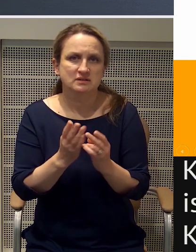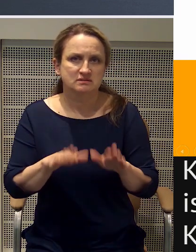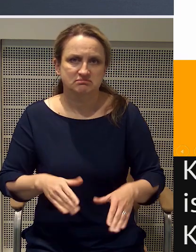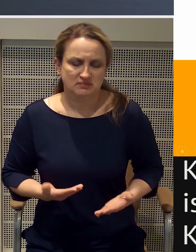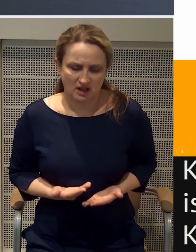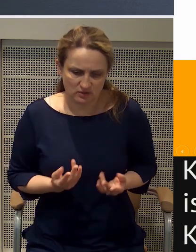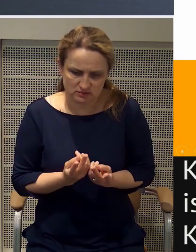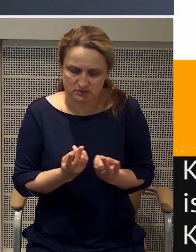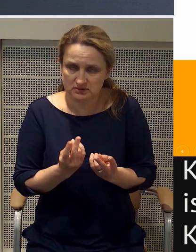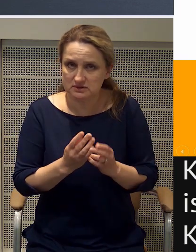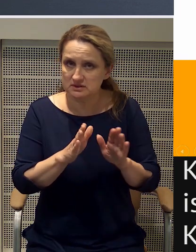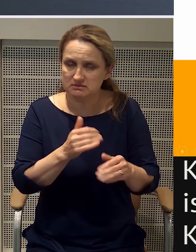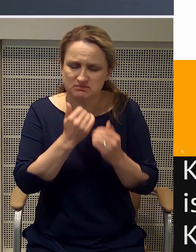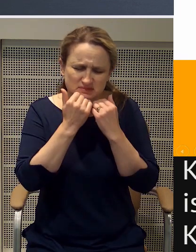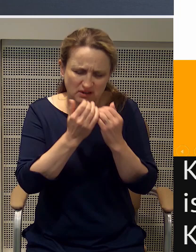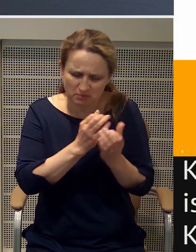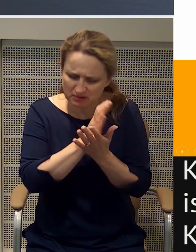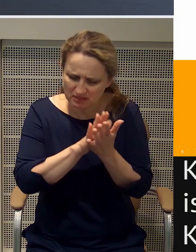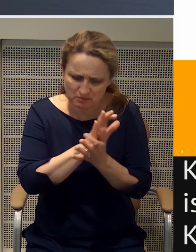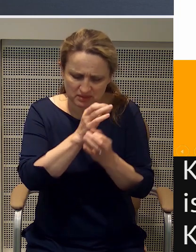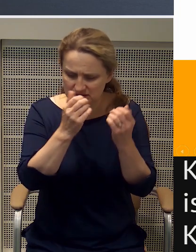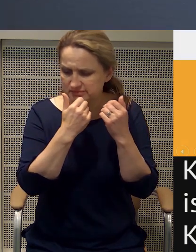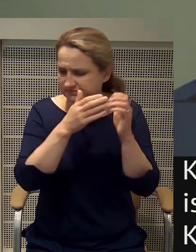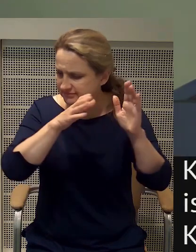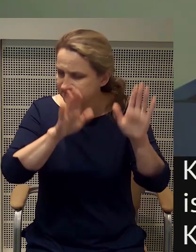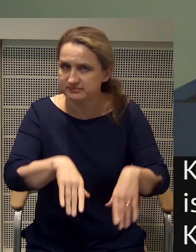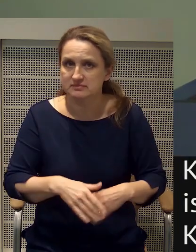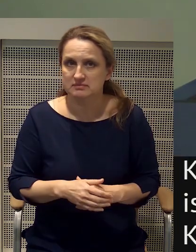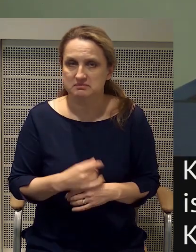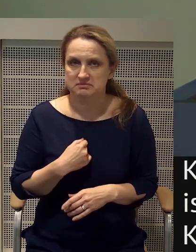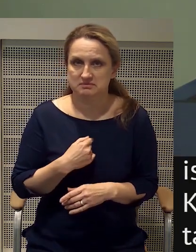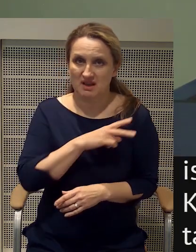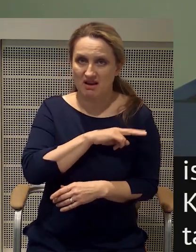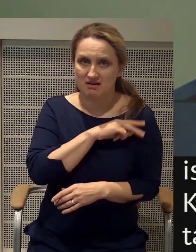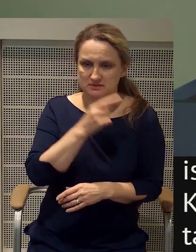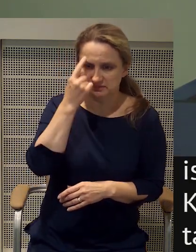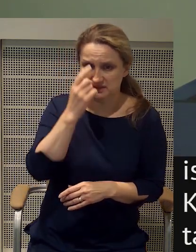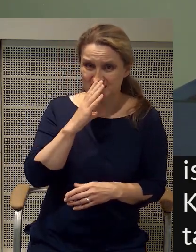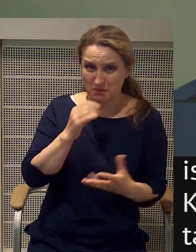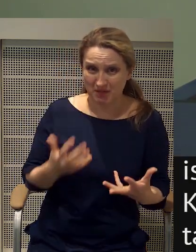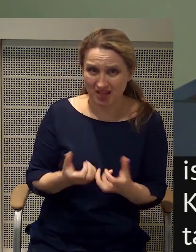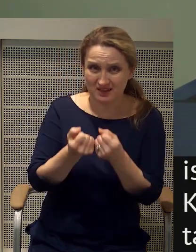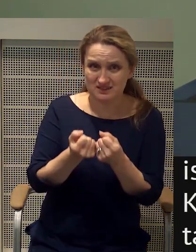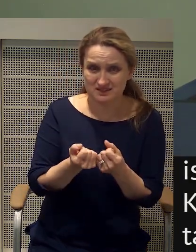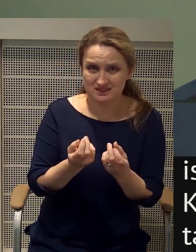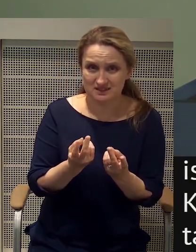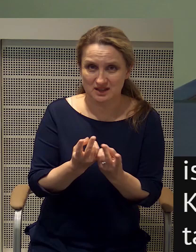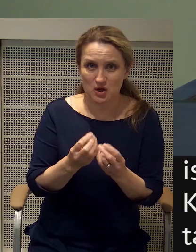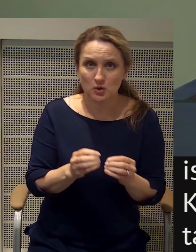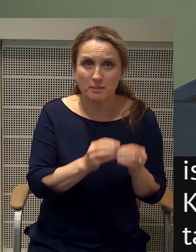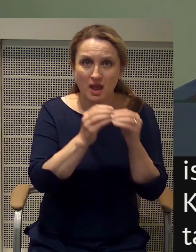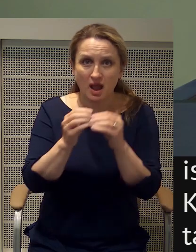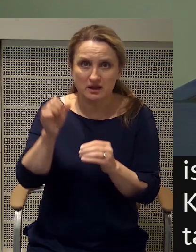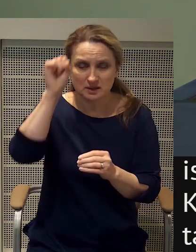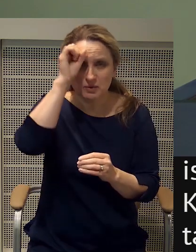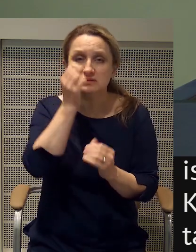treatment because Kevin was indifferent. He didn't really want to live.